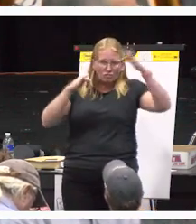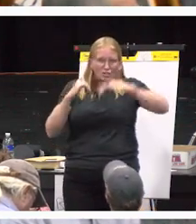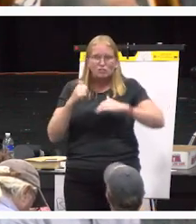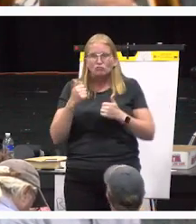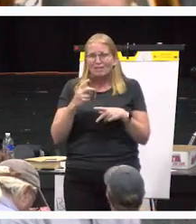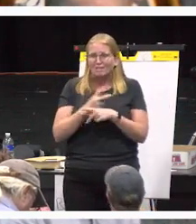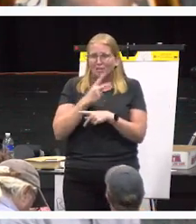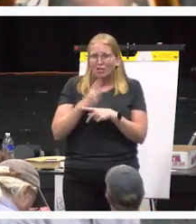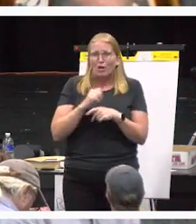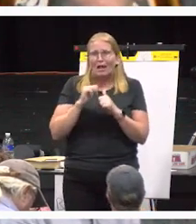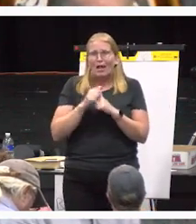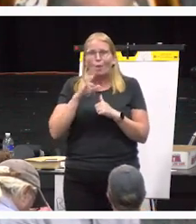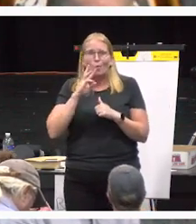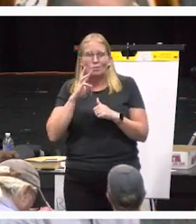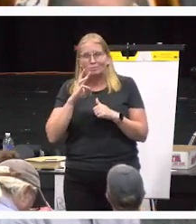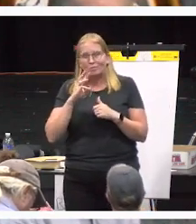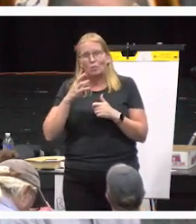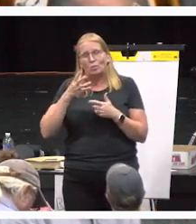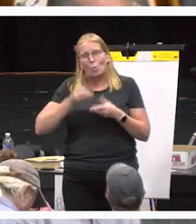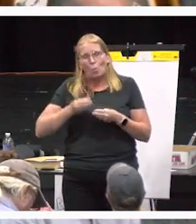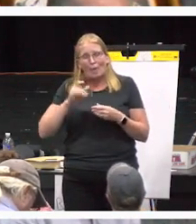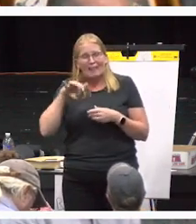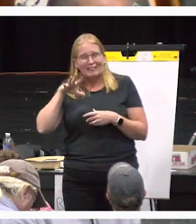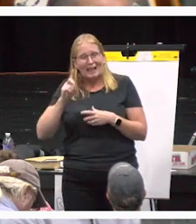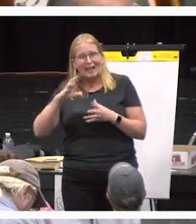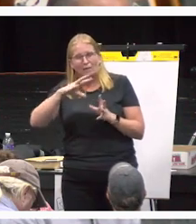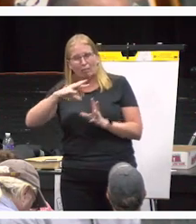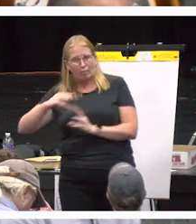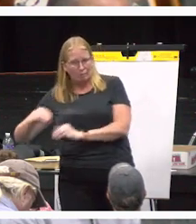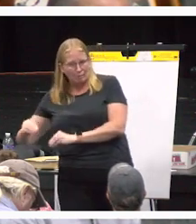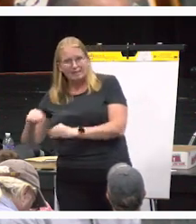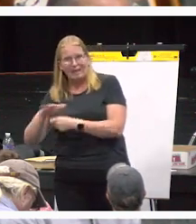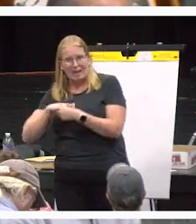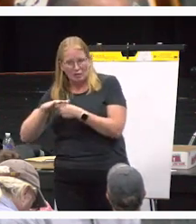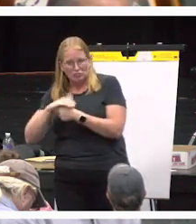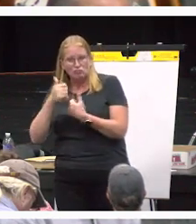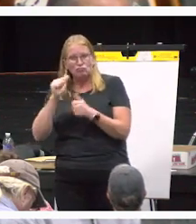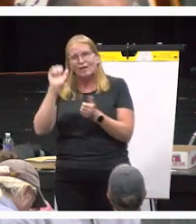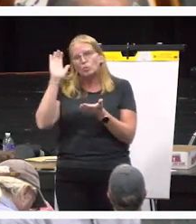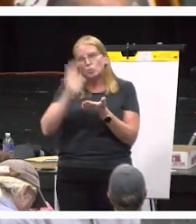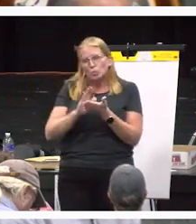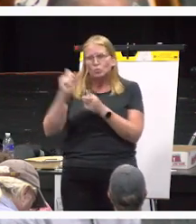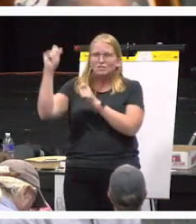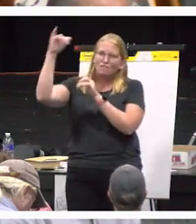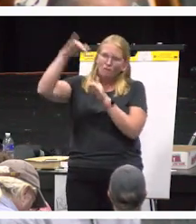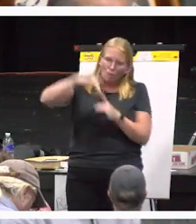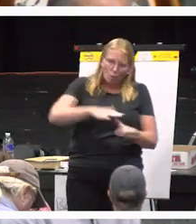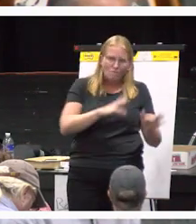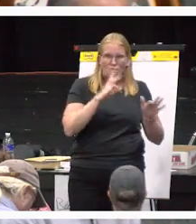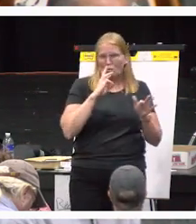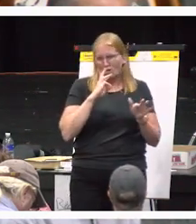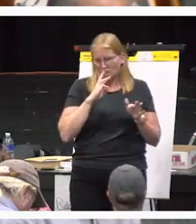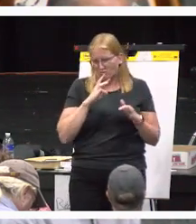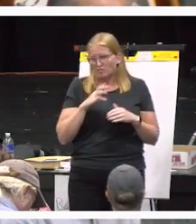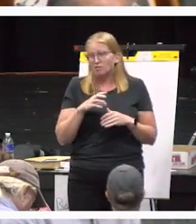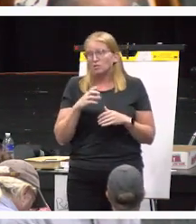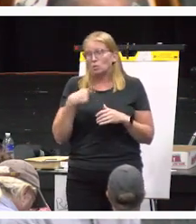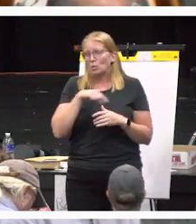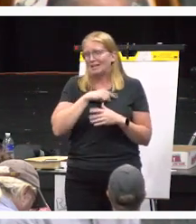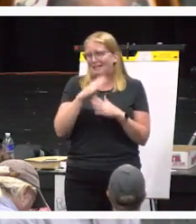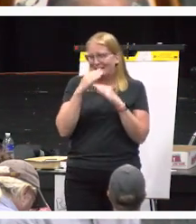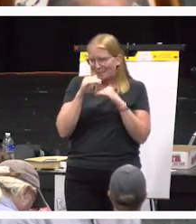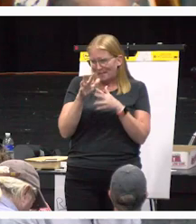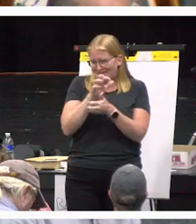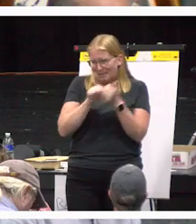wetland absorption areas to reduce the speed and flow of water to minimize damages in future